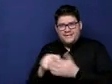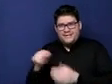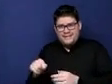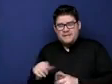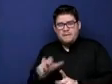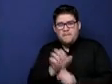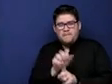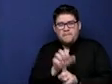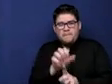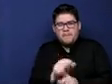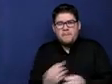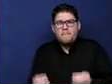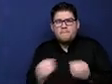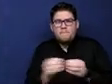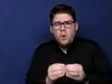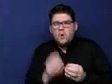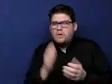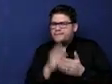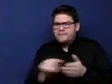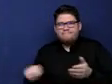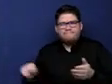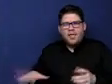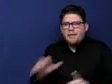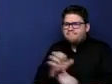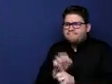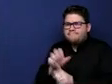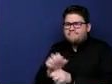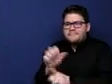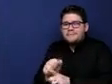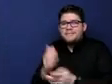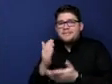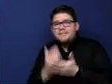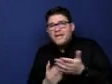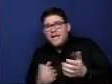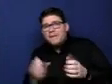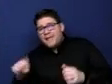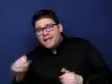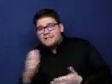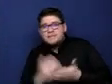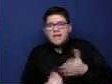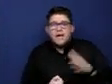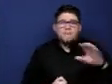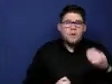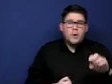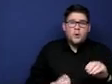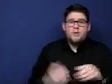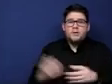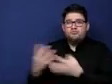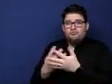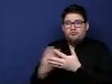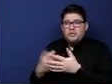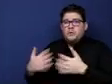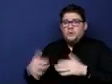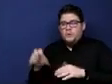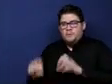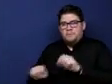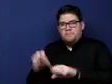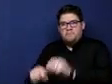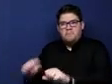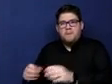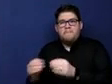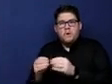sensitive, so not all of the screen tests are actual variants of concern. So, but yes, we